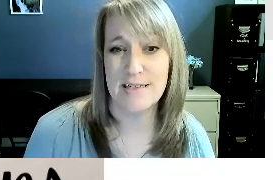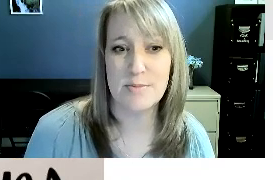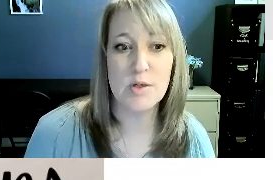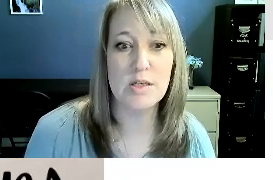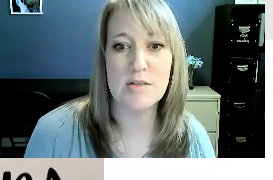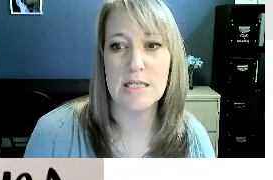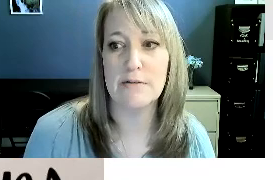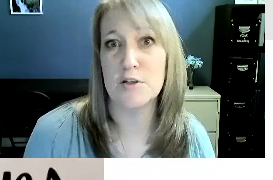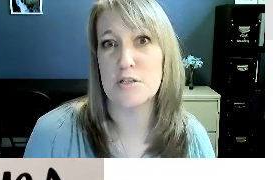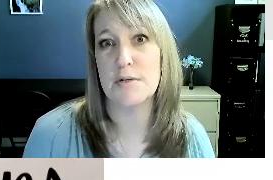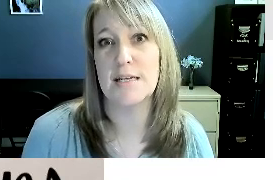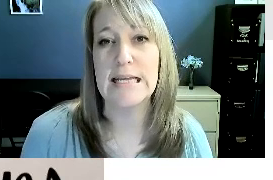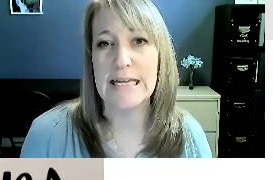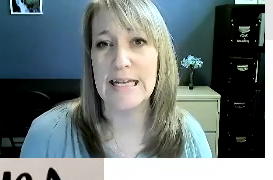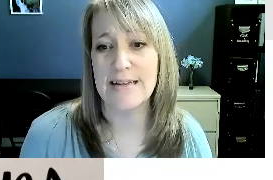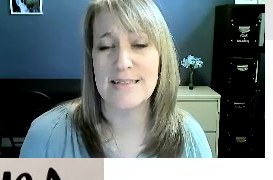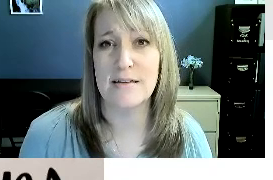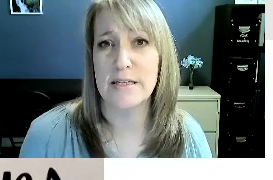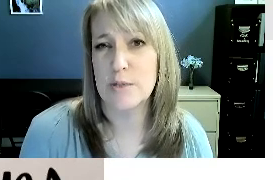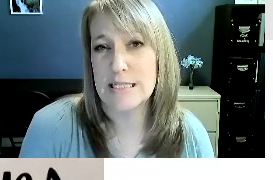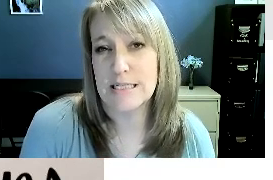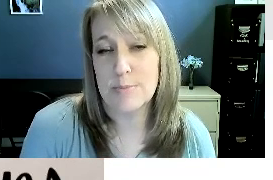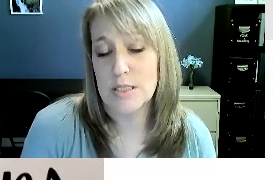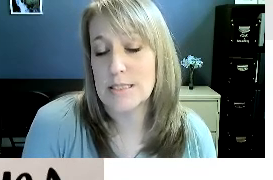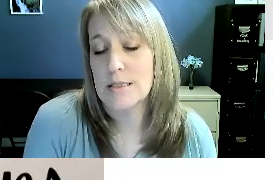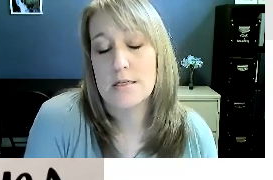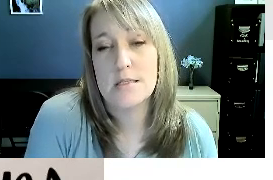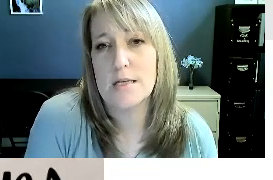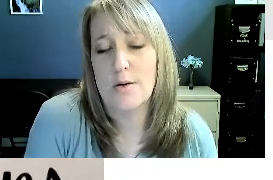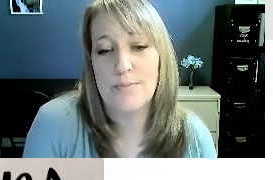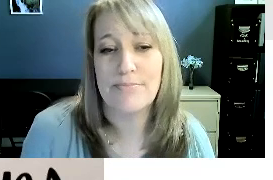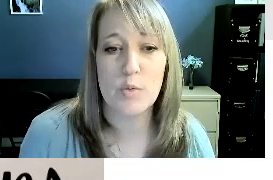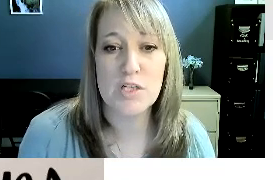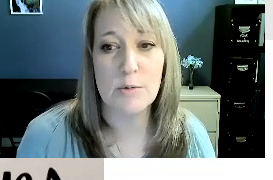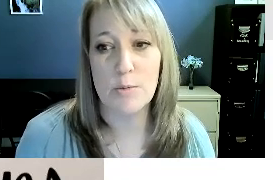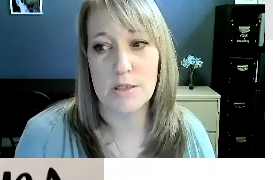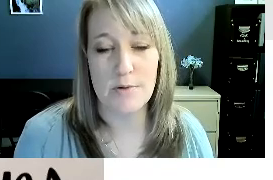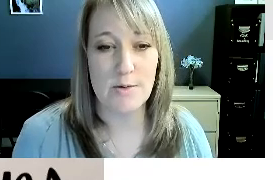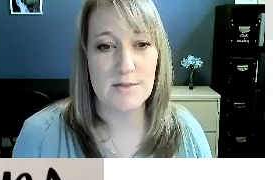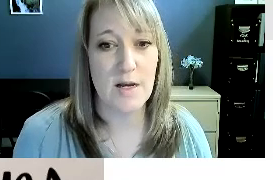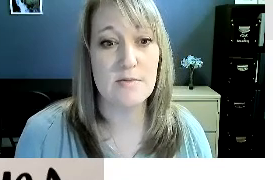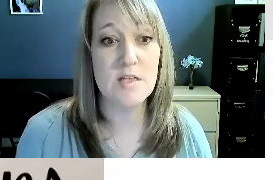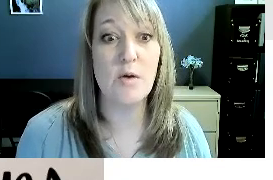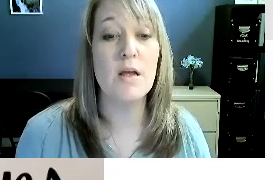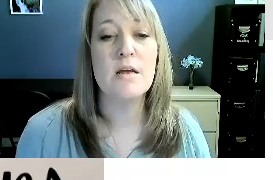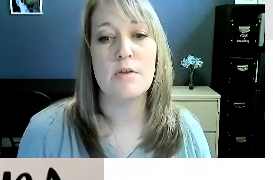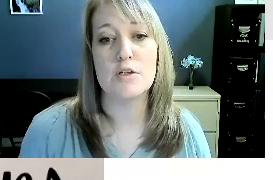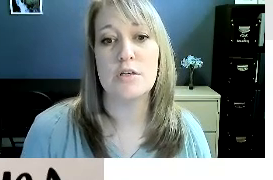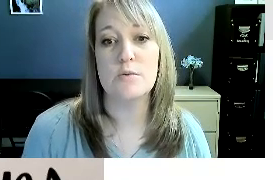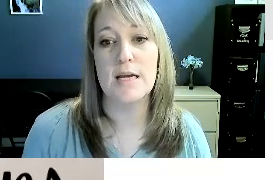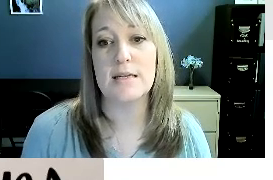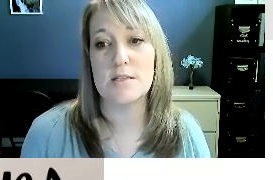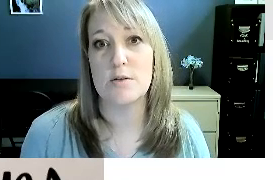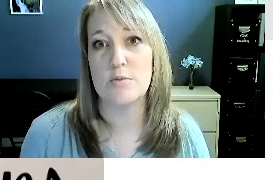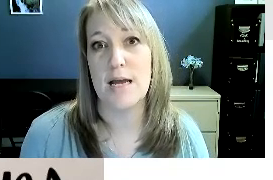ASL textbook. You'll see the first one in ASL linguistics books. So whichever one works for you is fine. So there are